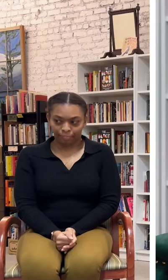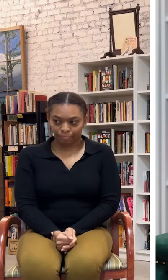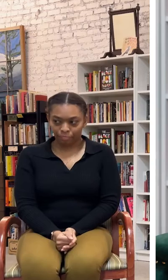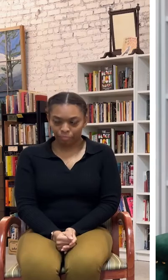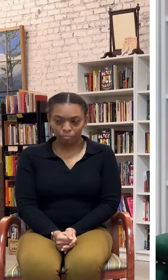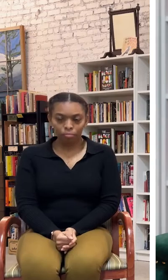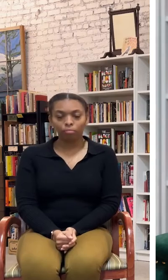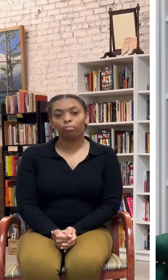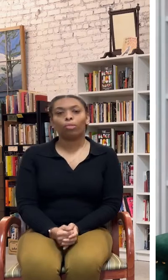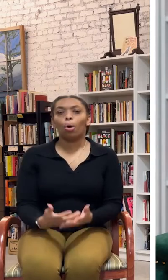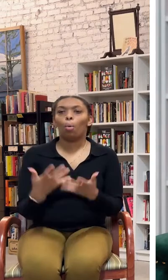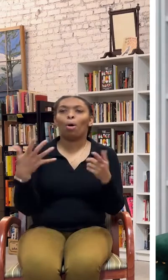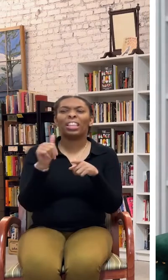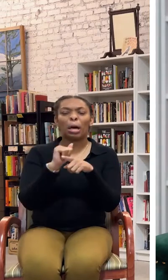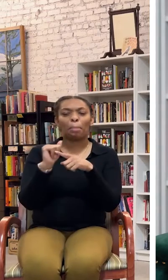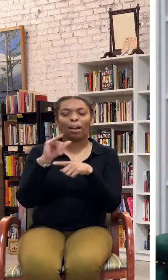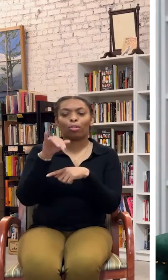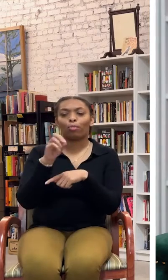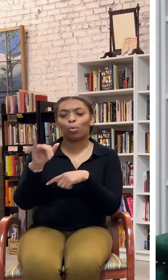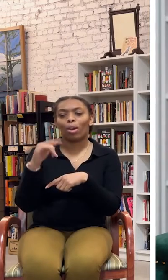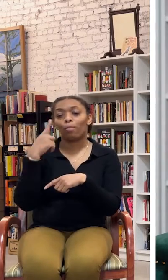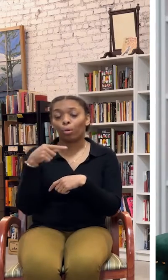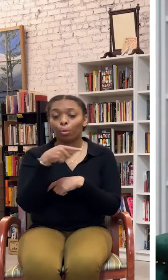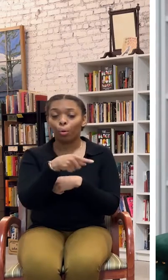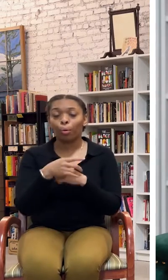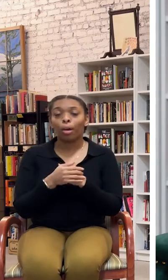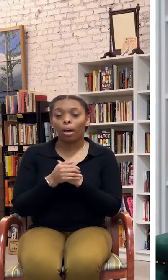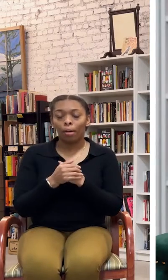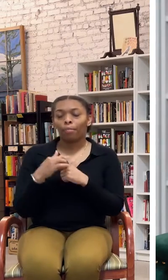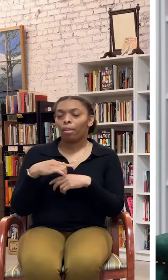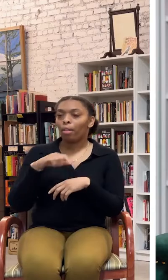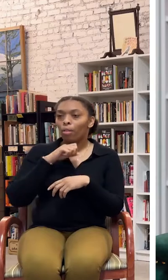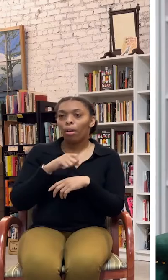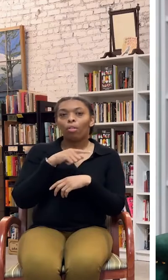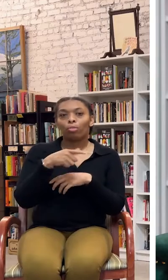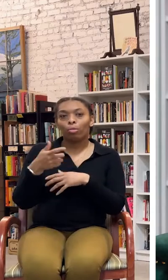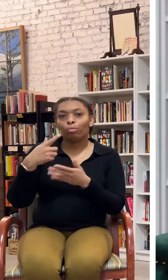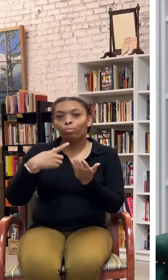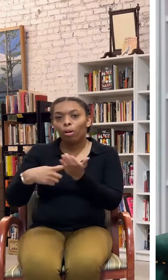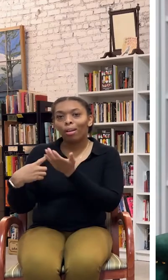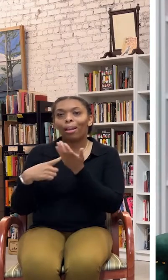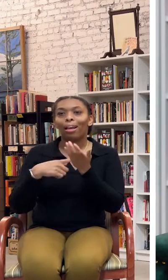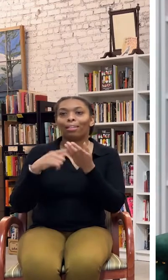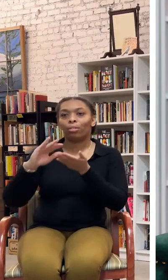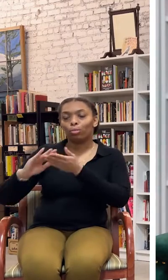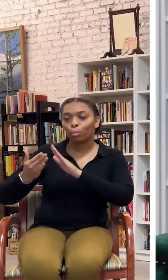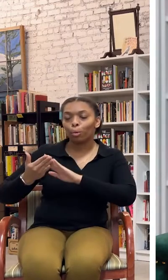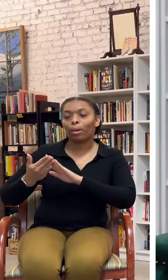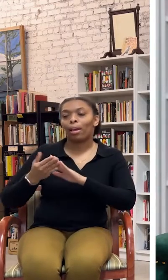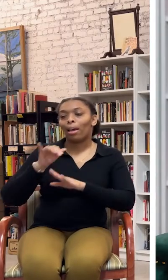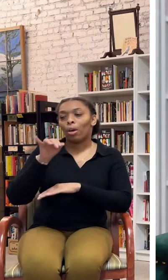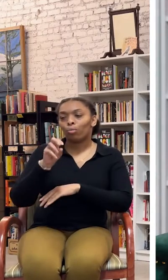what is the practice of joy to you? And I love that you're talking so much about community, and